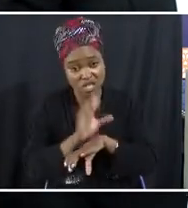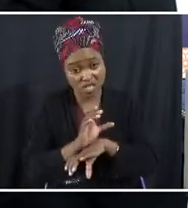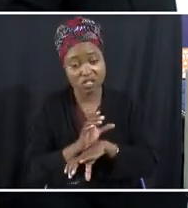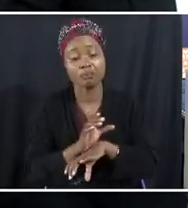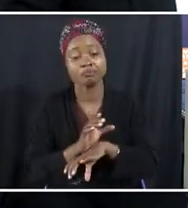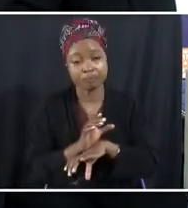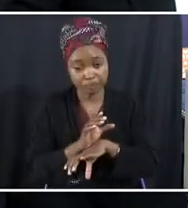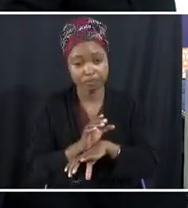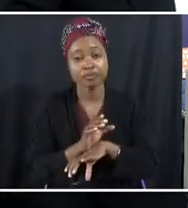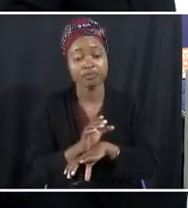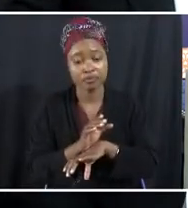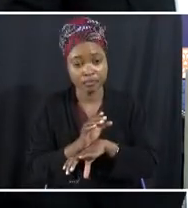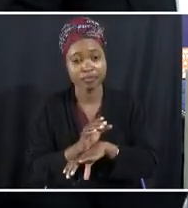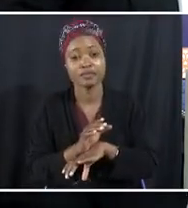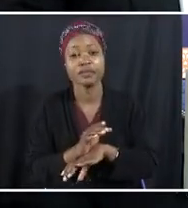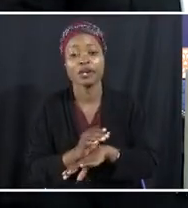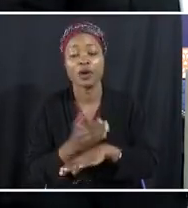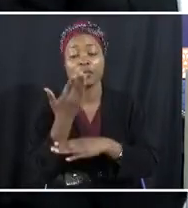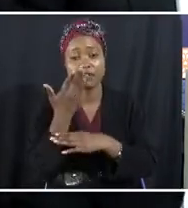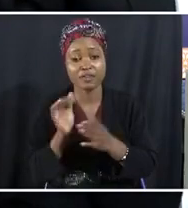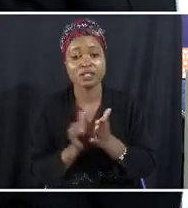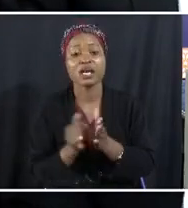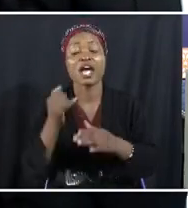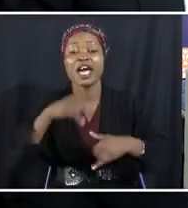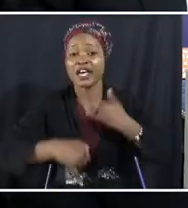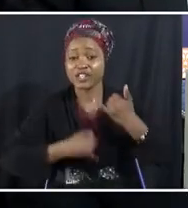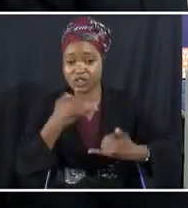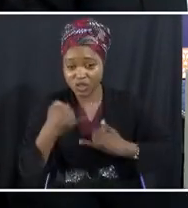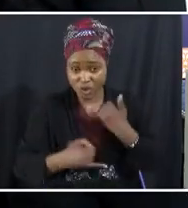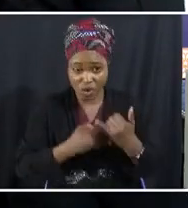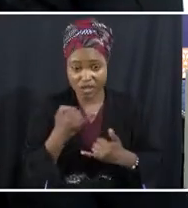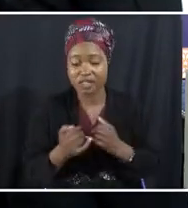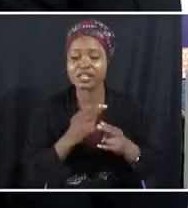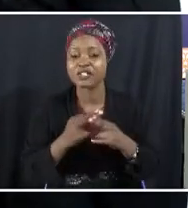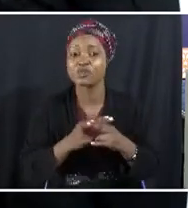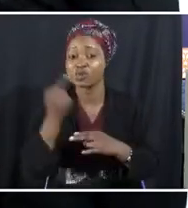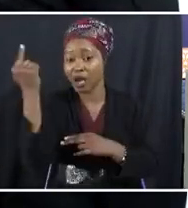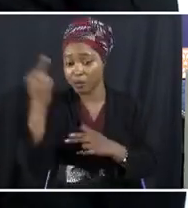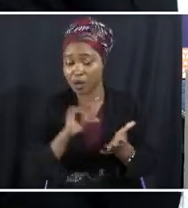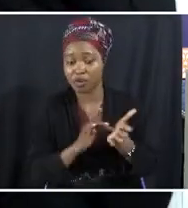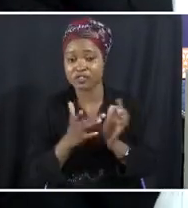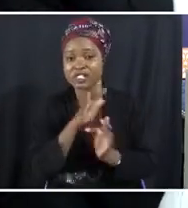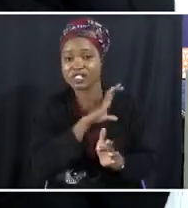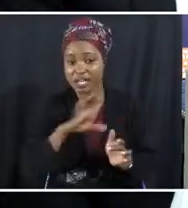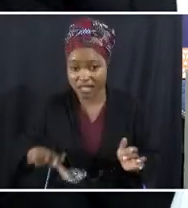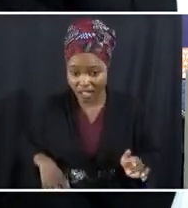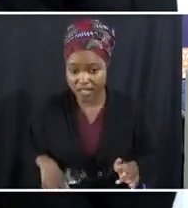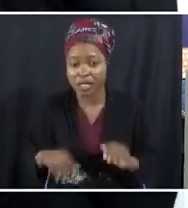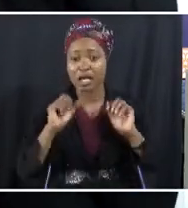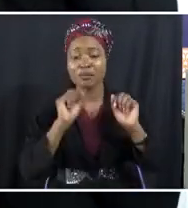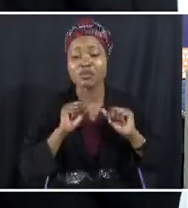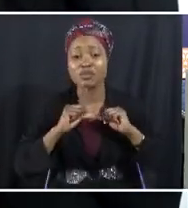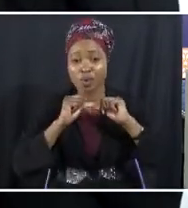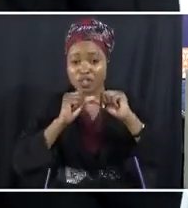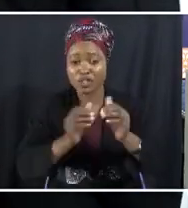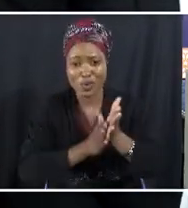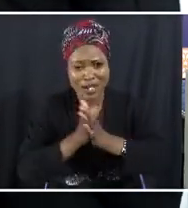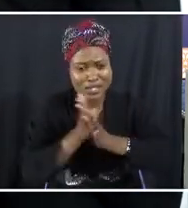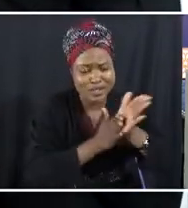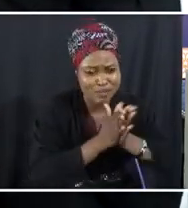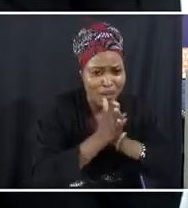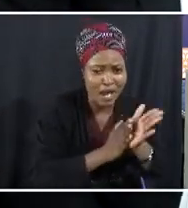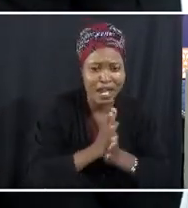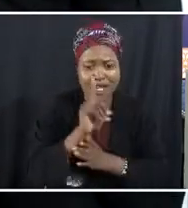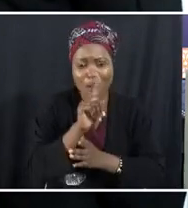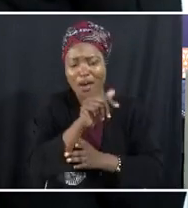typed amen in acclamation, in joy, awaiting the soon coming of Christ. Father, may you continue to inspire each and every